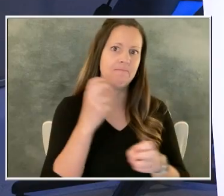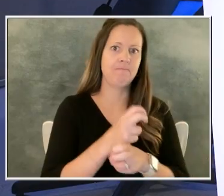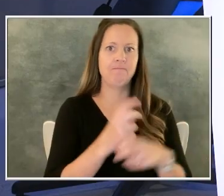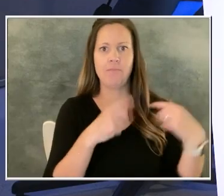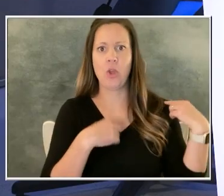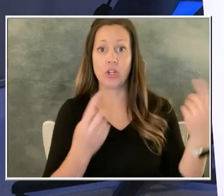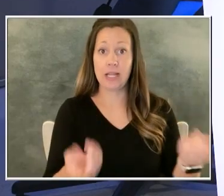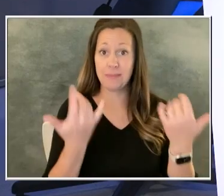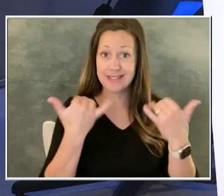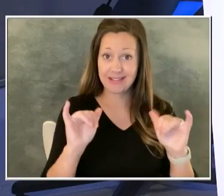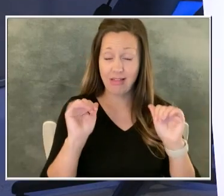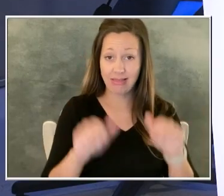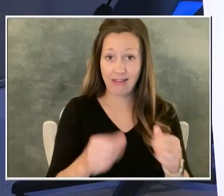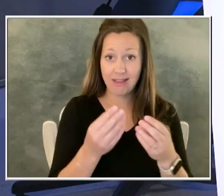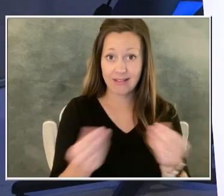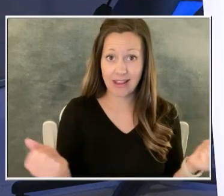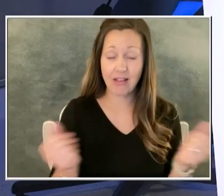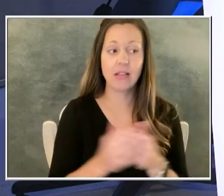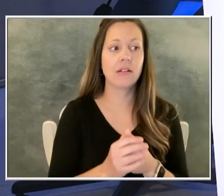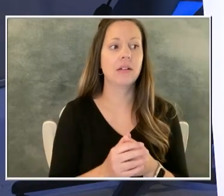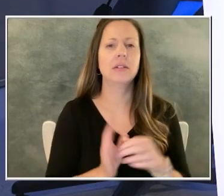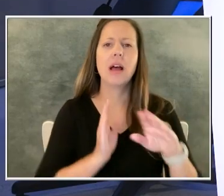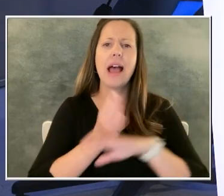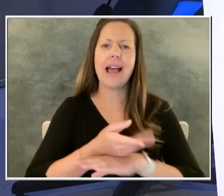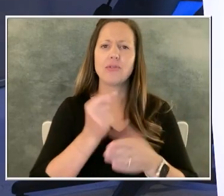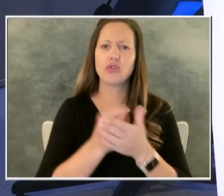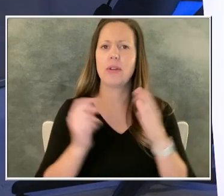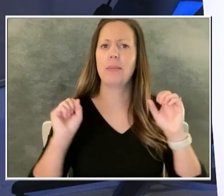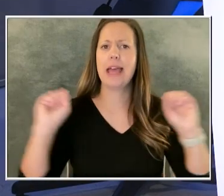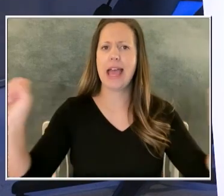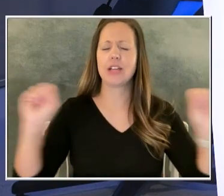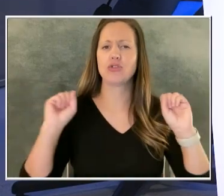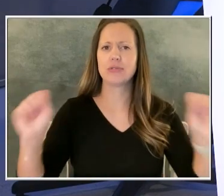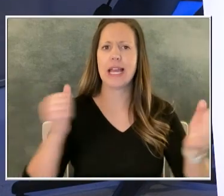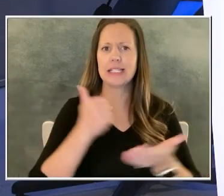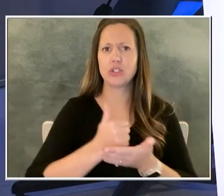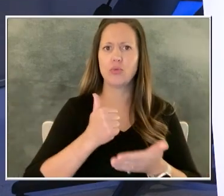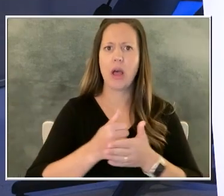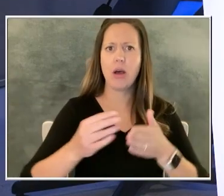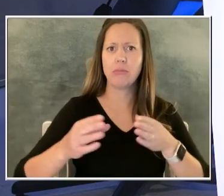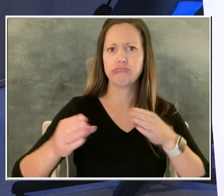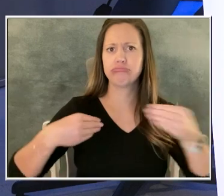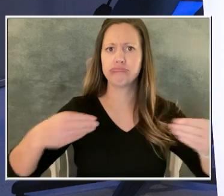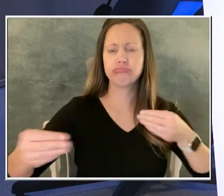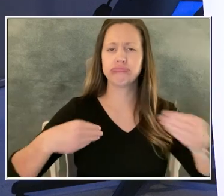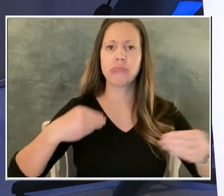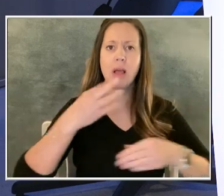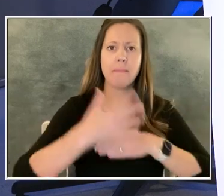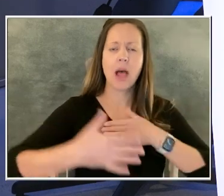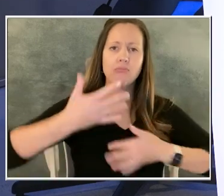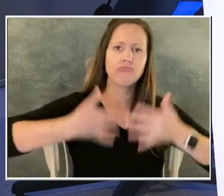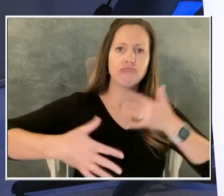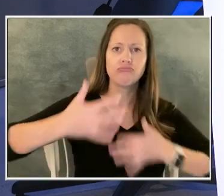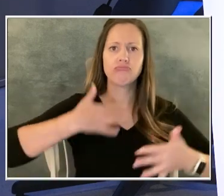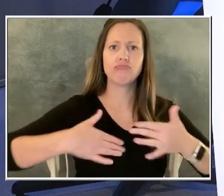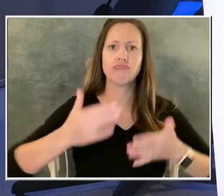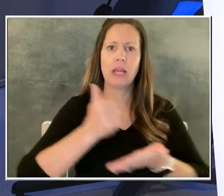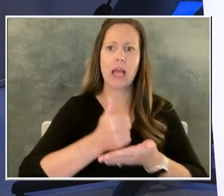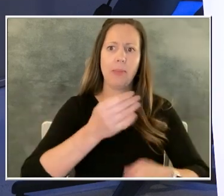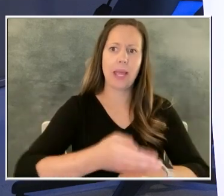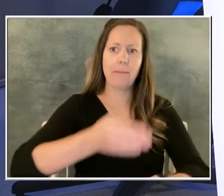Also, after the treatment, would exercising a bit earlier to keep the joint warm and the blood flowing help speed up recovery and improve the